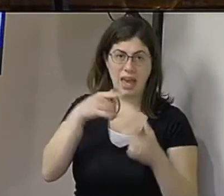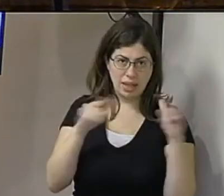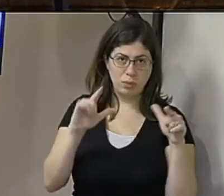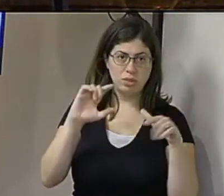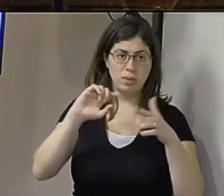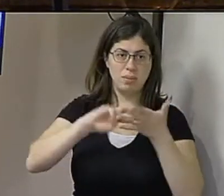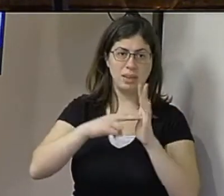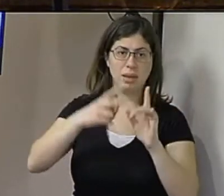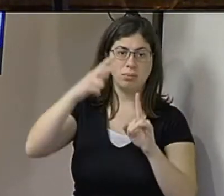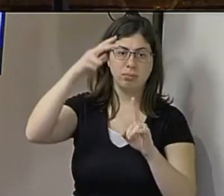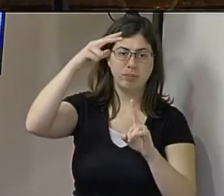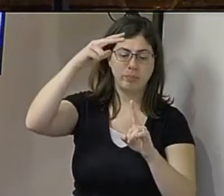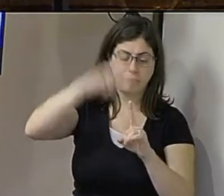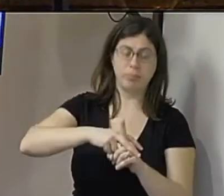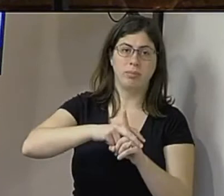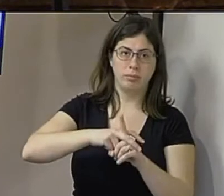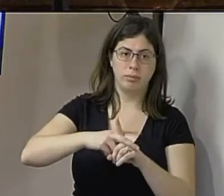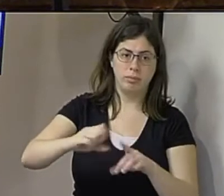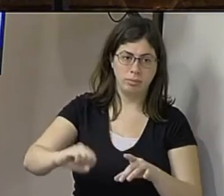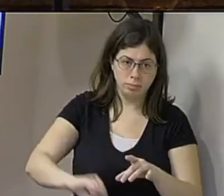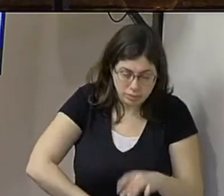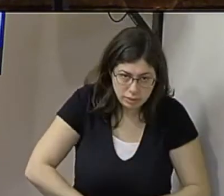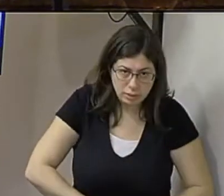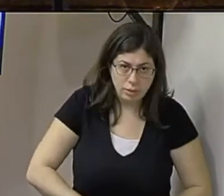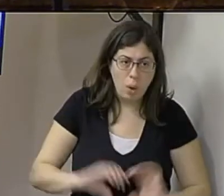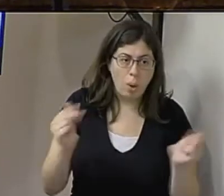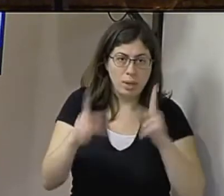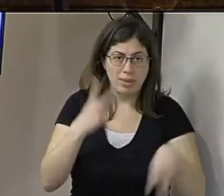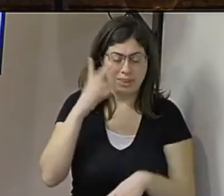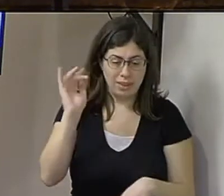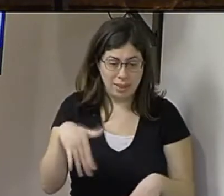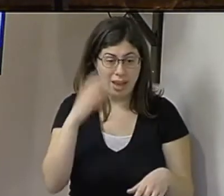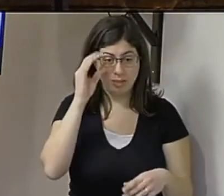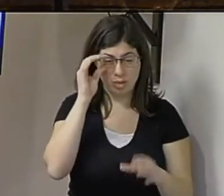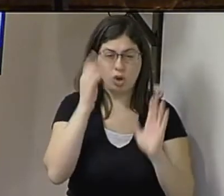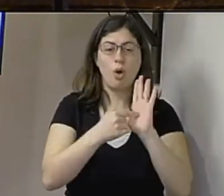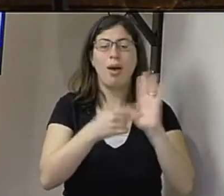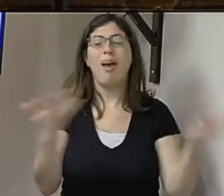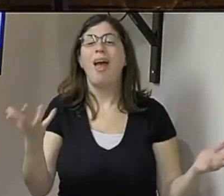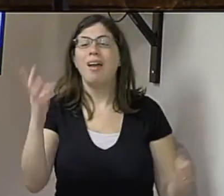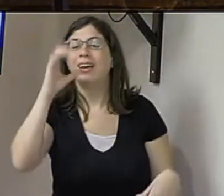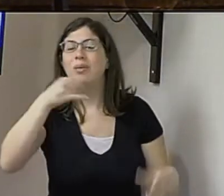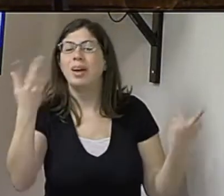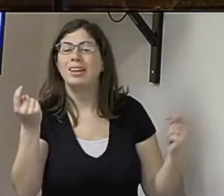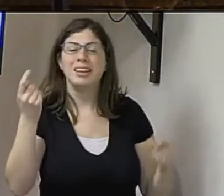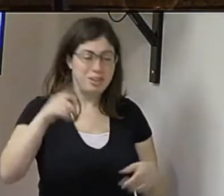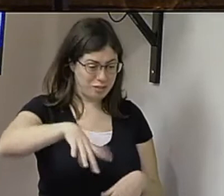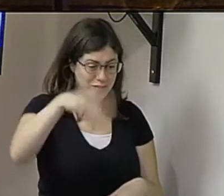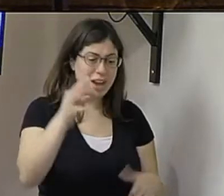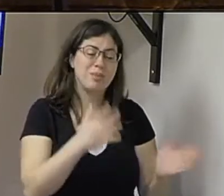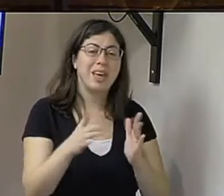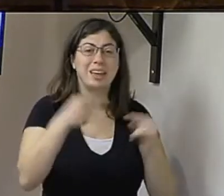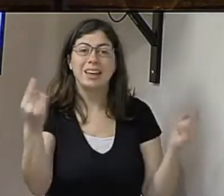impaled. So these are people who are getting skewered out on a stick in front of everybody to show everybody, hey, guess what? This is what happens when we find out that you're plotting against the